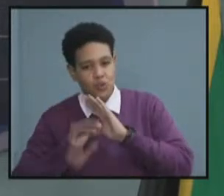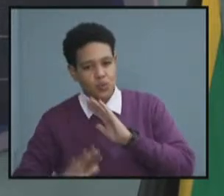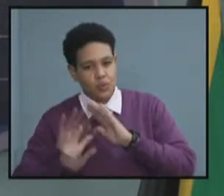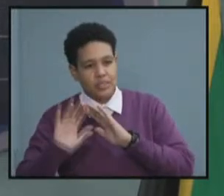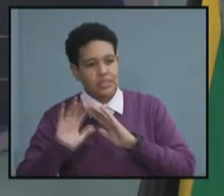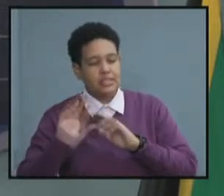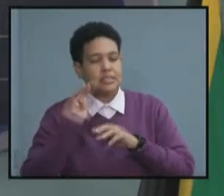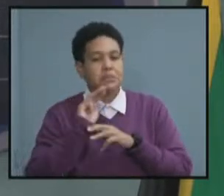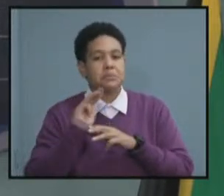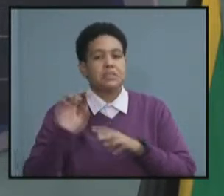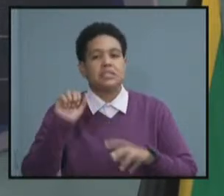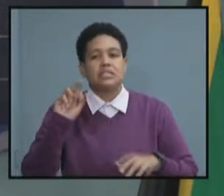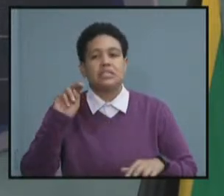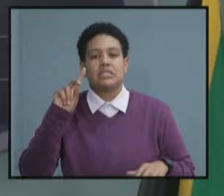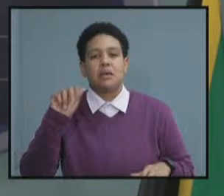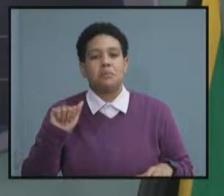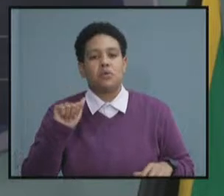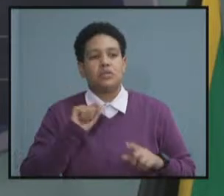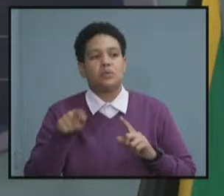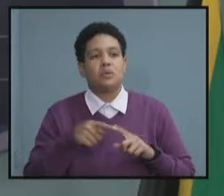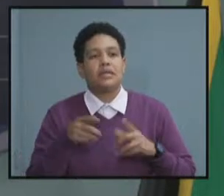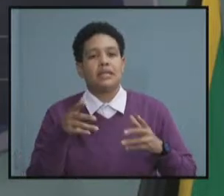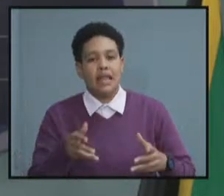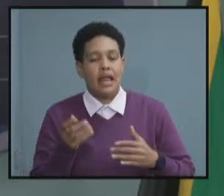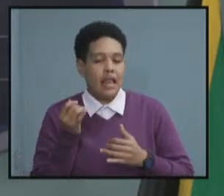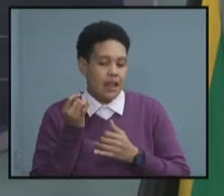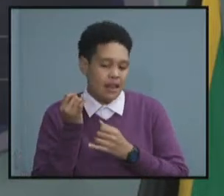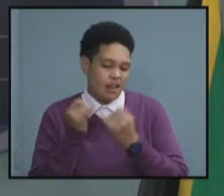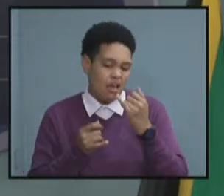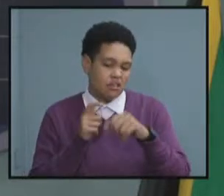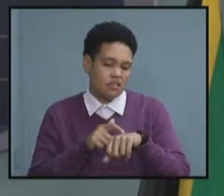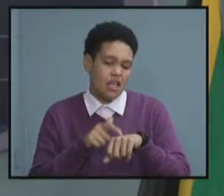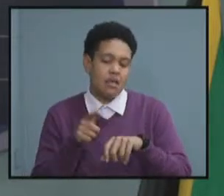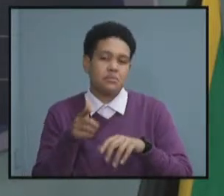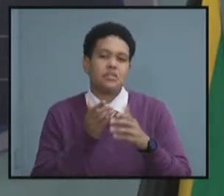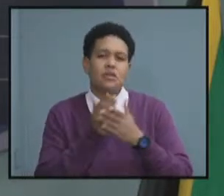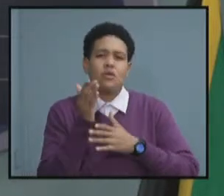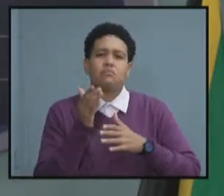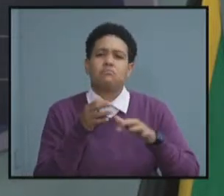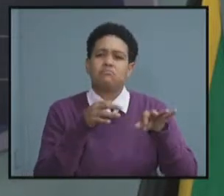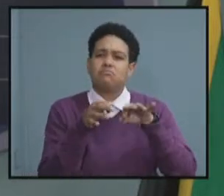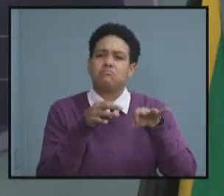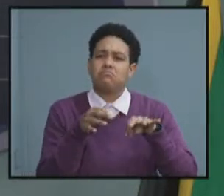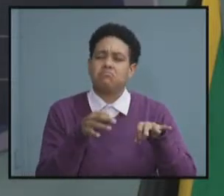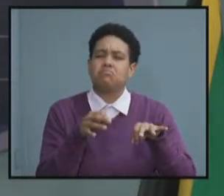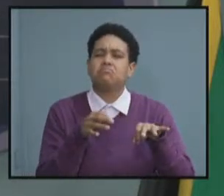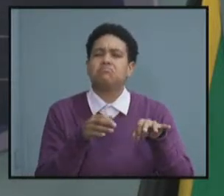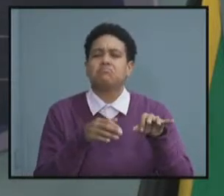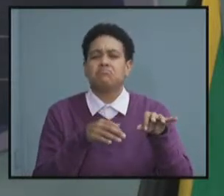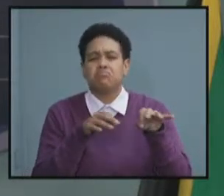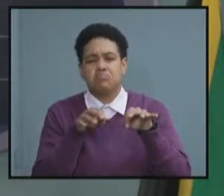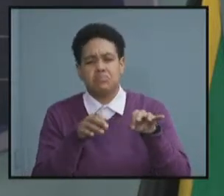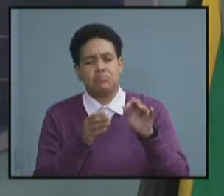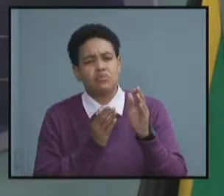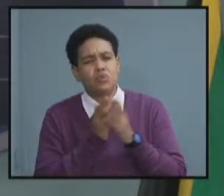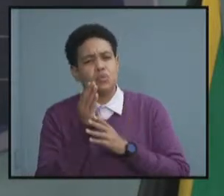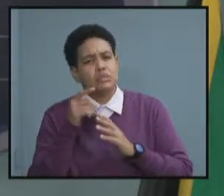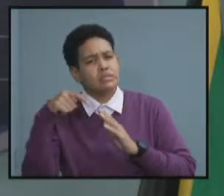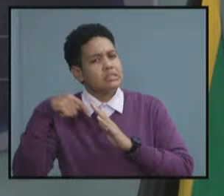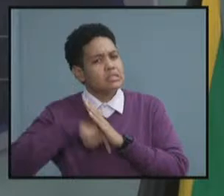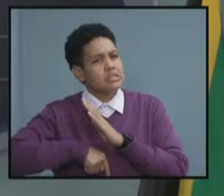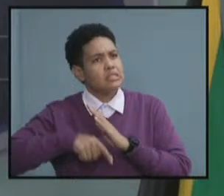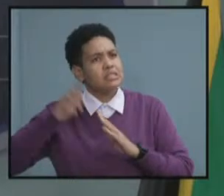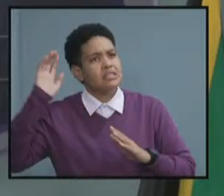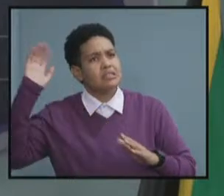Minister Samuda, when he was here last, went through a very detailed